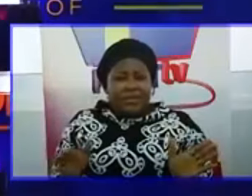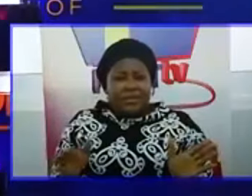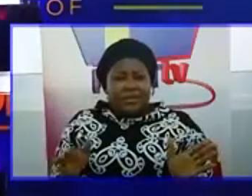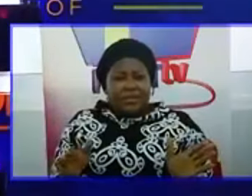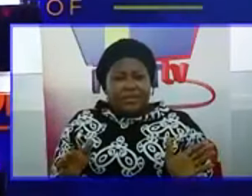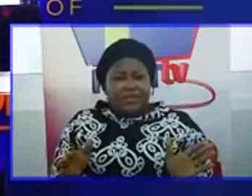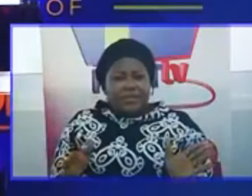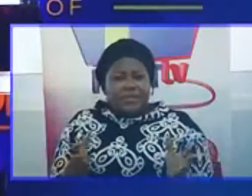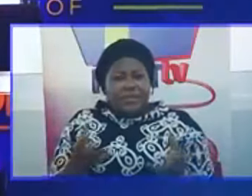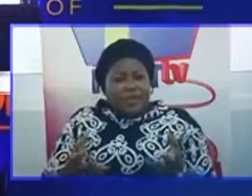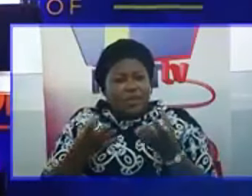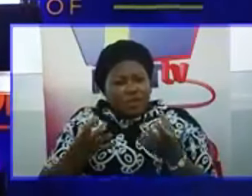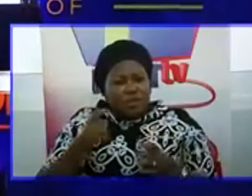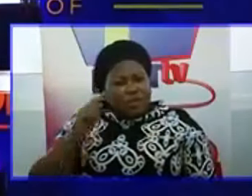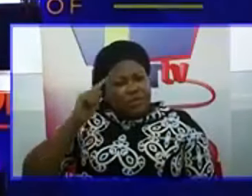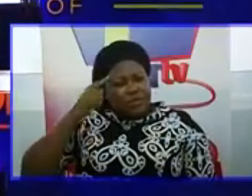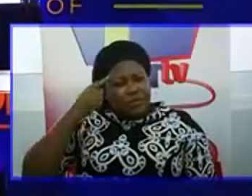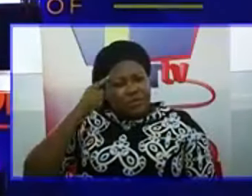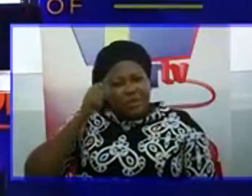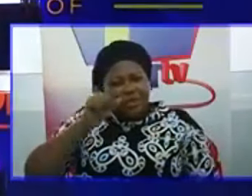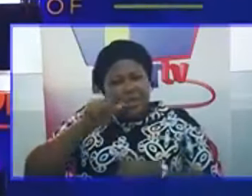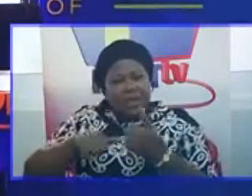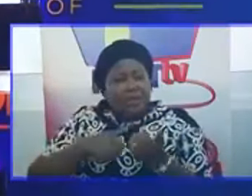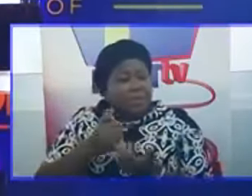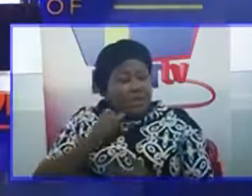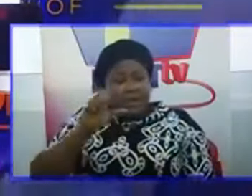conclude, I want us to consider Samuel.